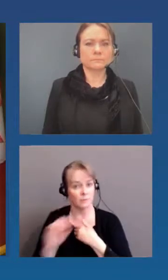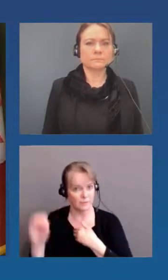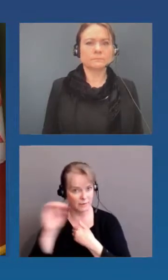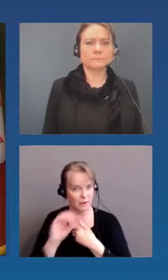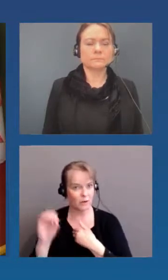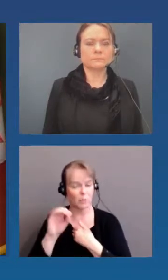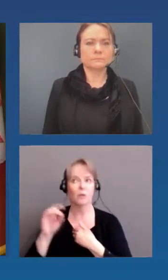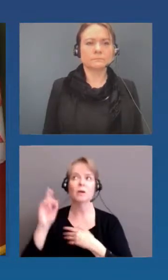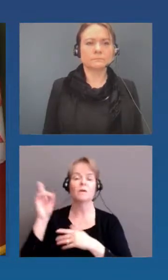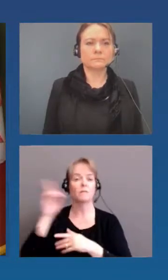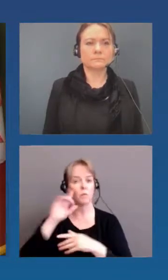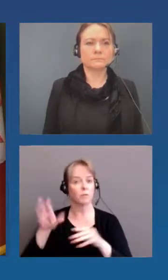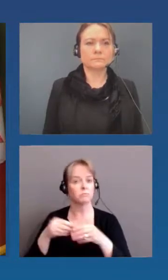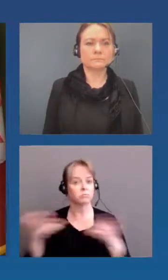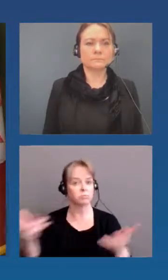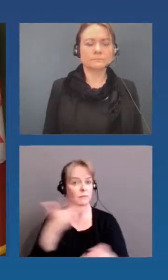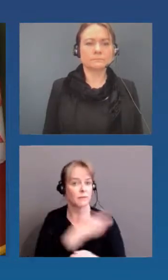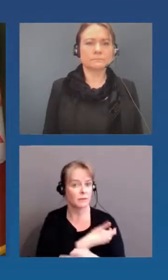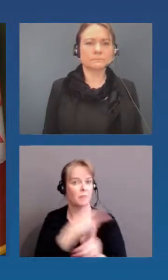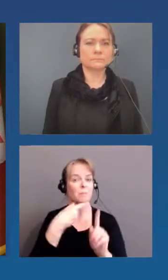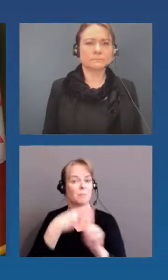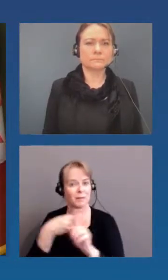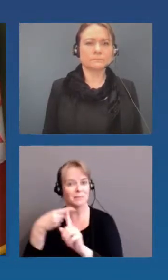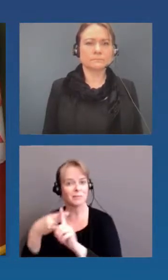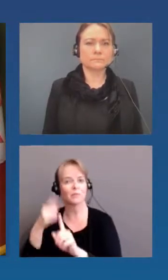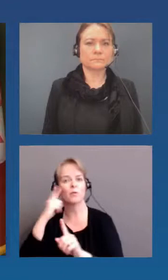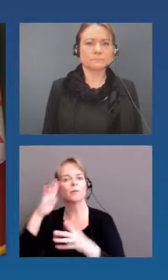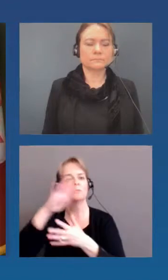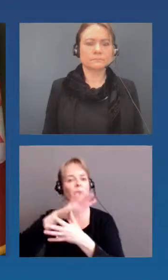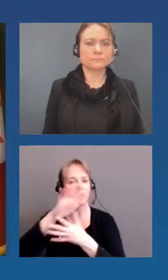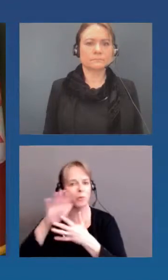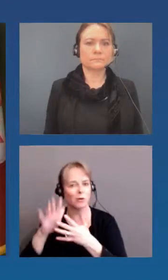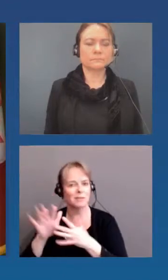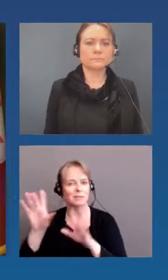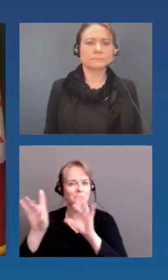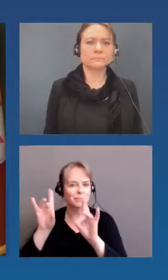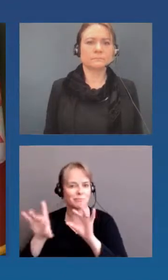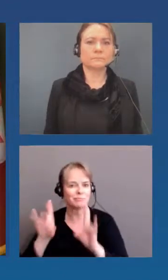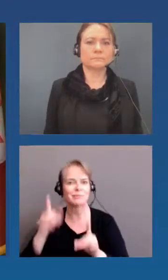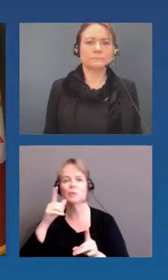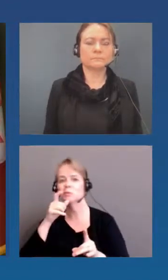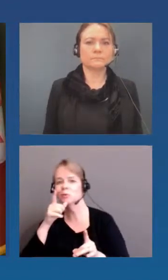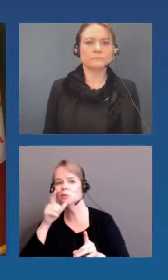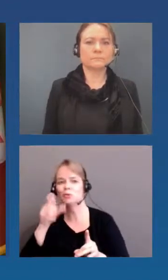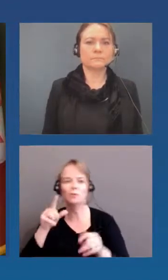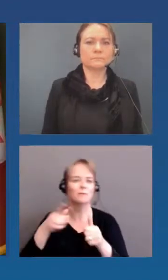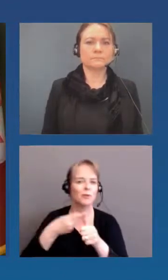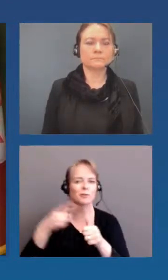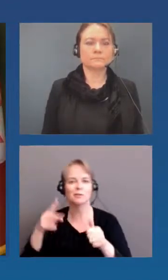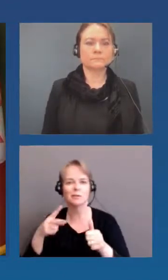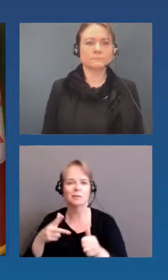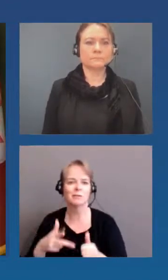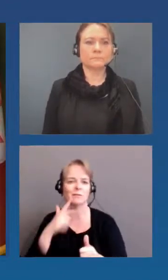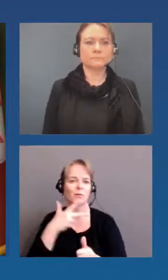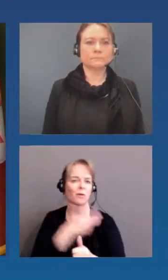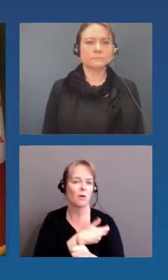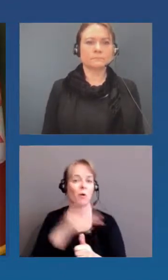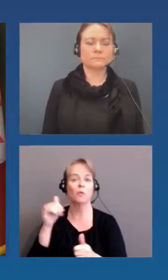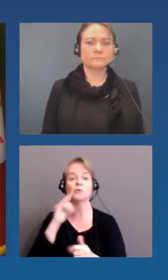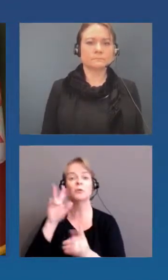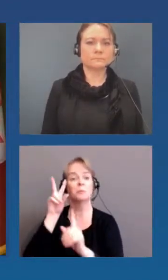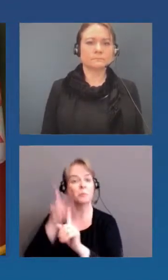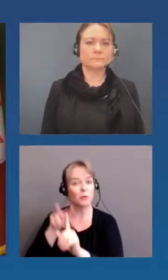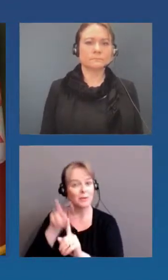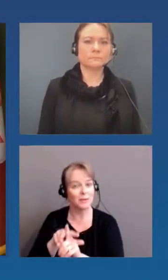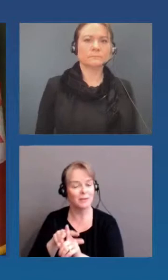been setting of the different groups. And as well, the provincial booking and registration system is going to be one